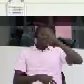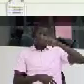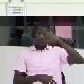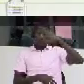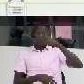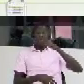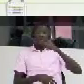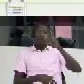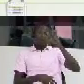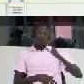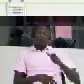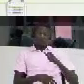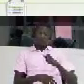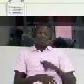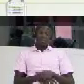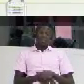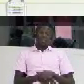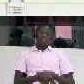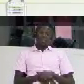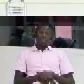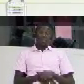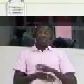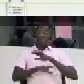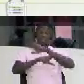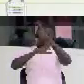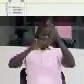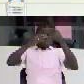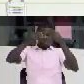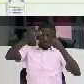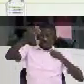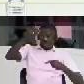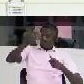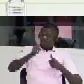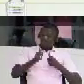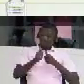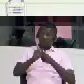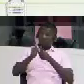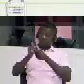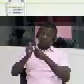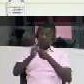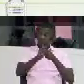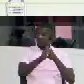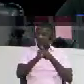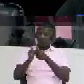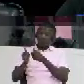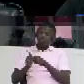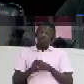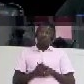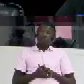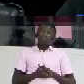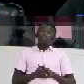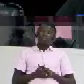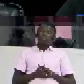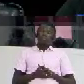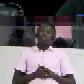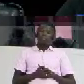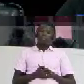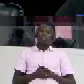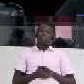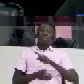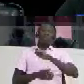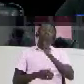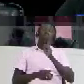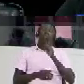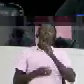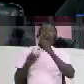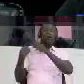police. commande yëpp topp nañ ko. The whole command was behind him. And what was the role of the IGP